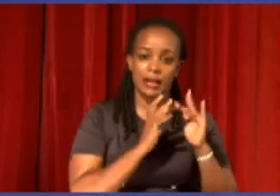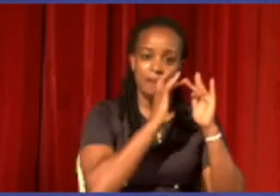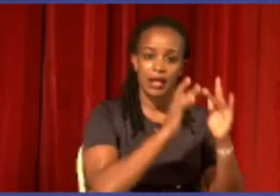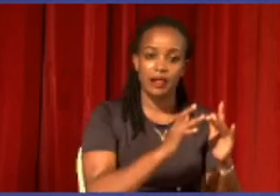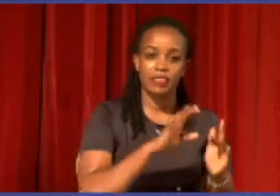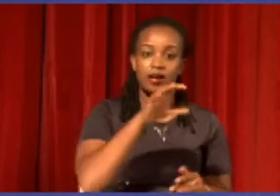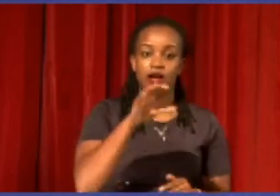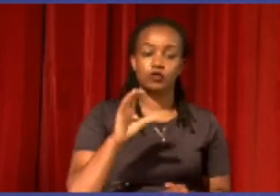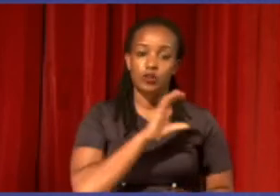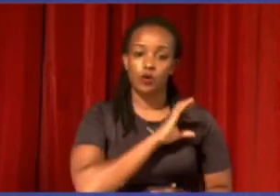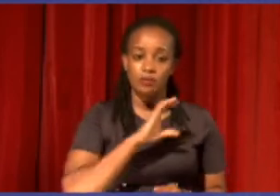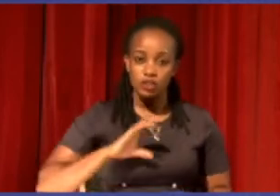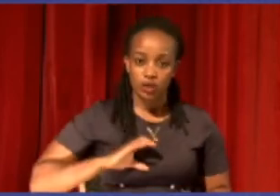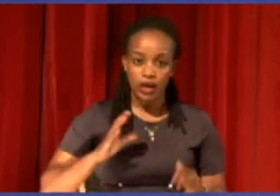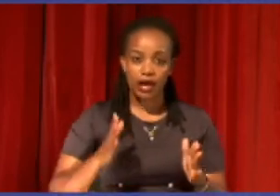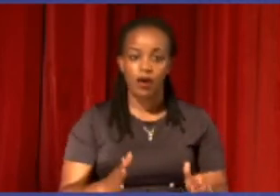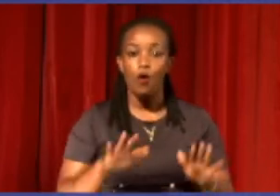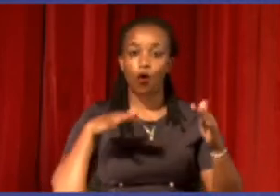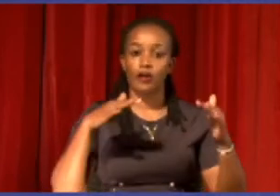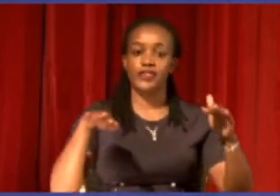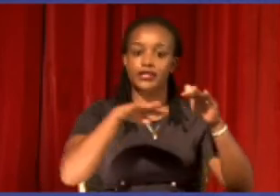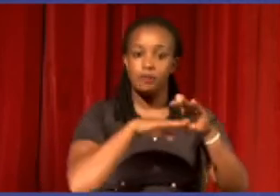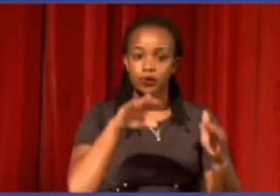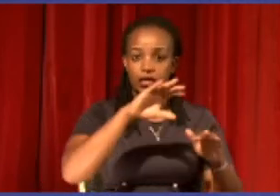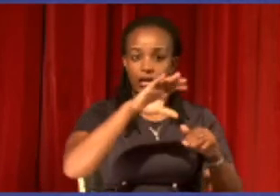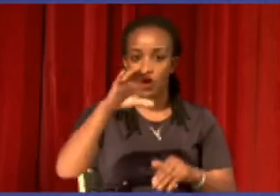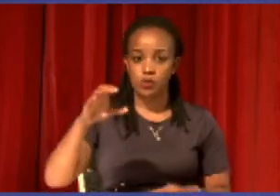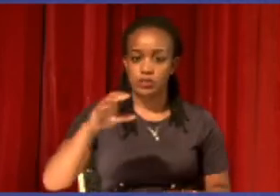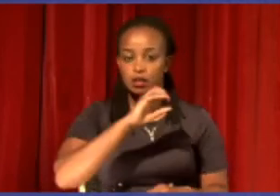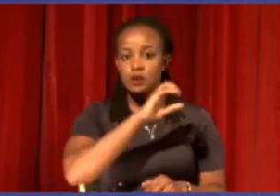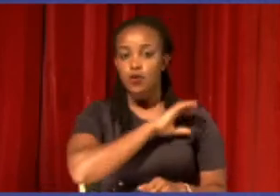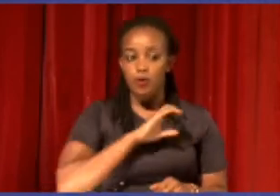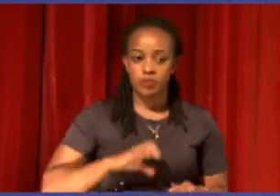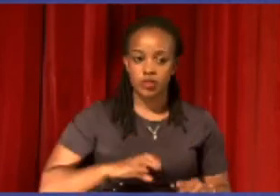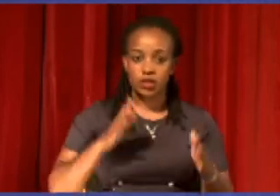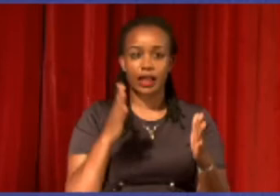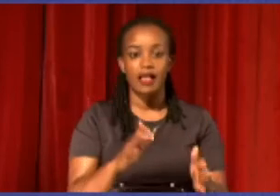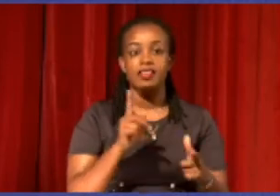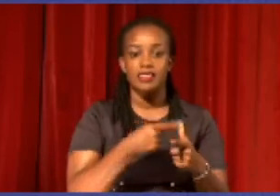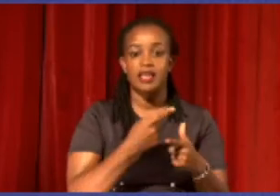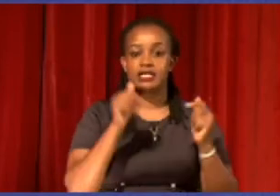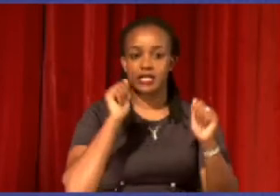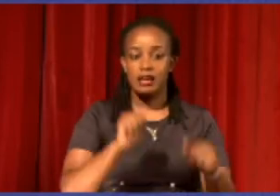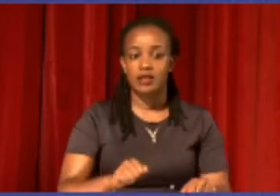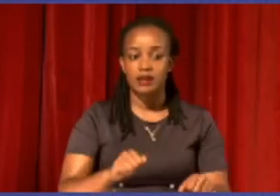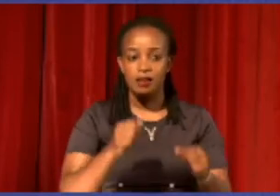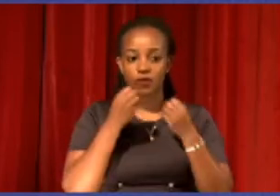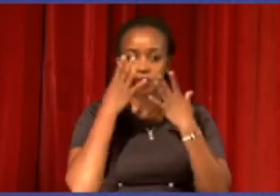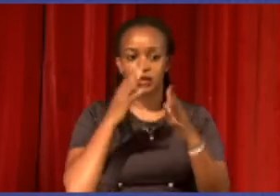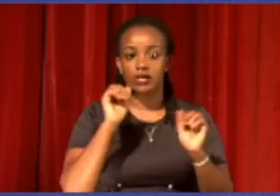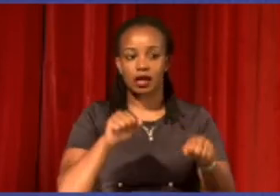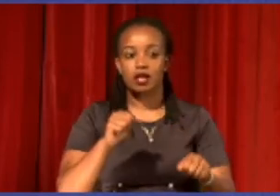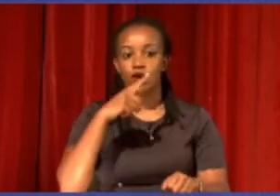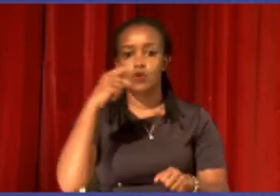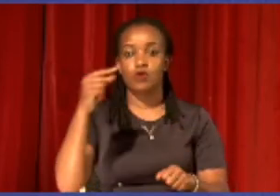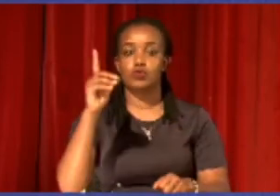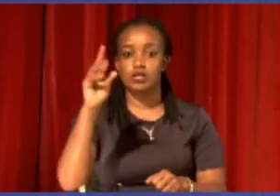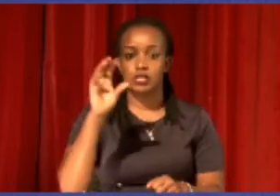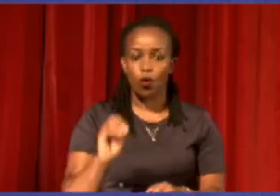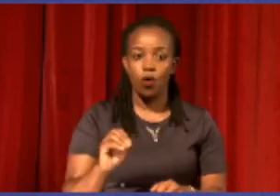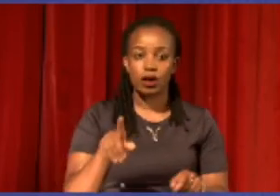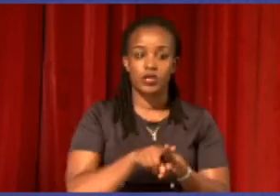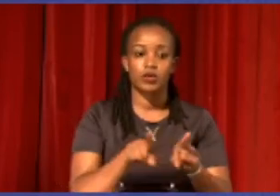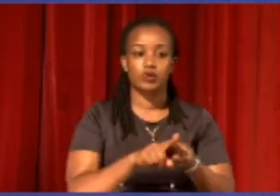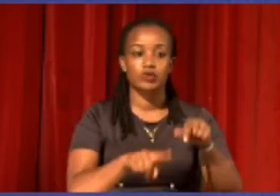either email the deputy county commissioner, and the information can go down to the DO, to the, even to the chief, if there is need. So what we